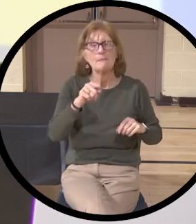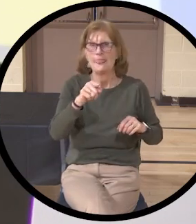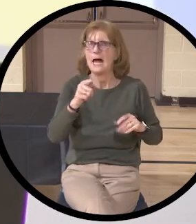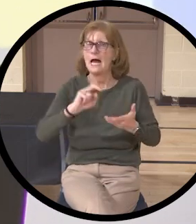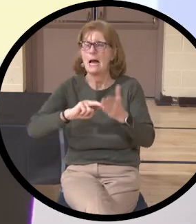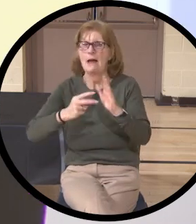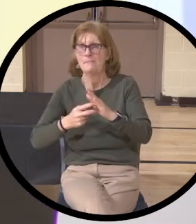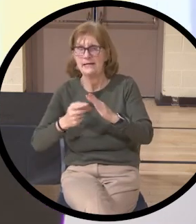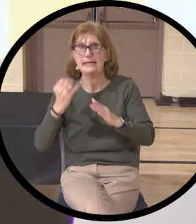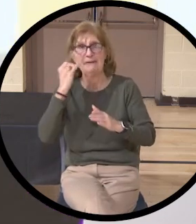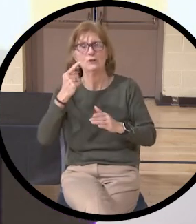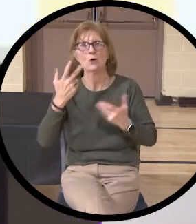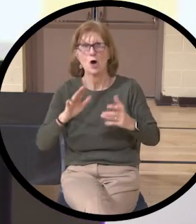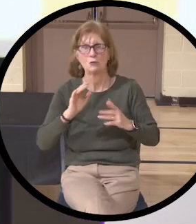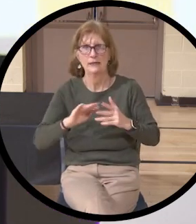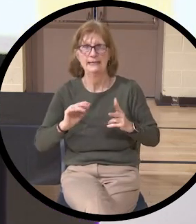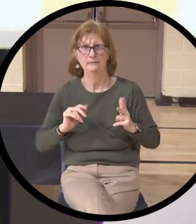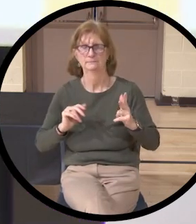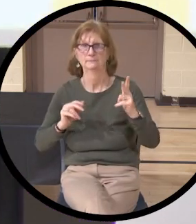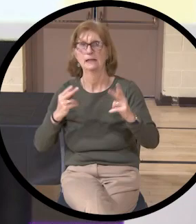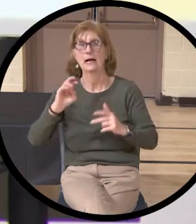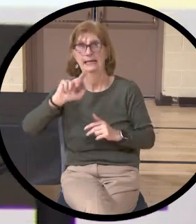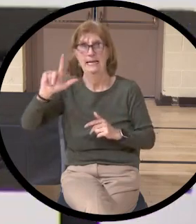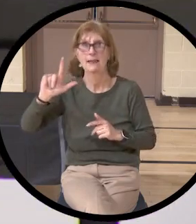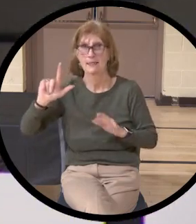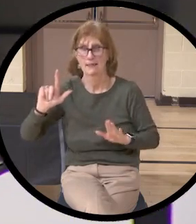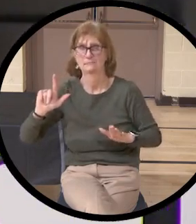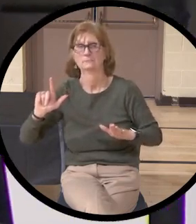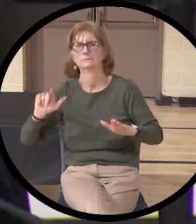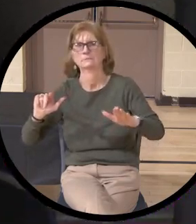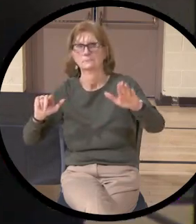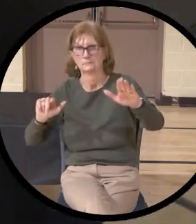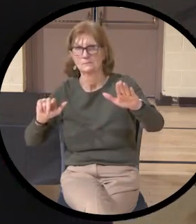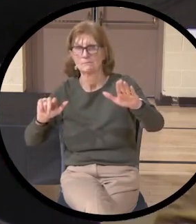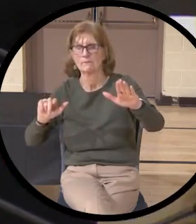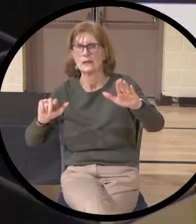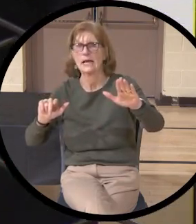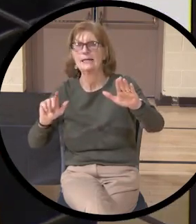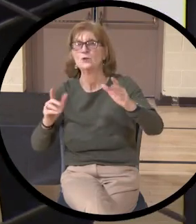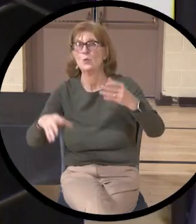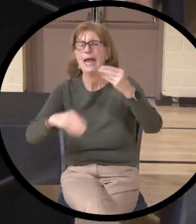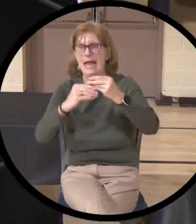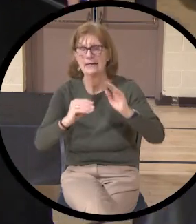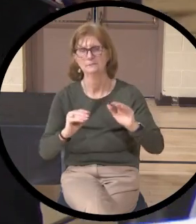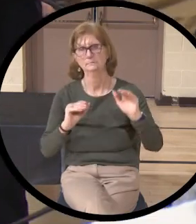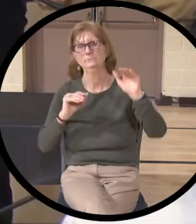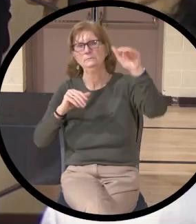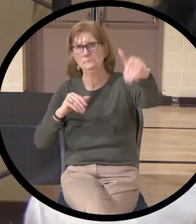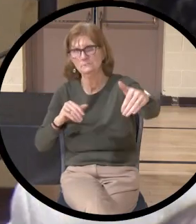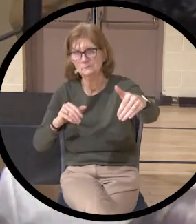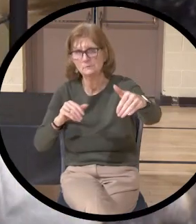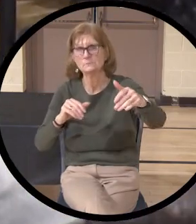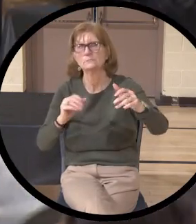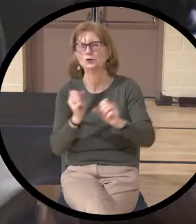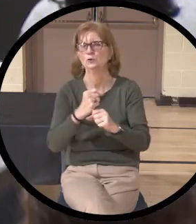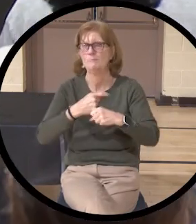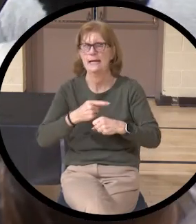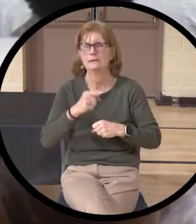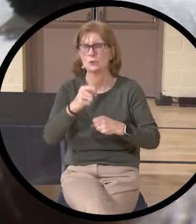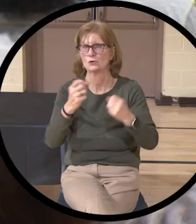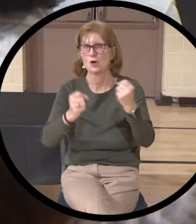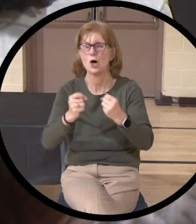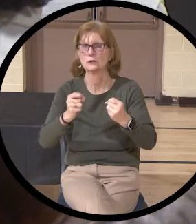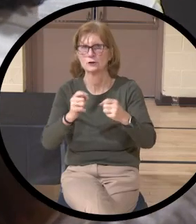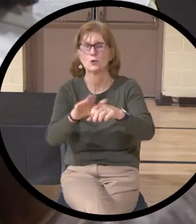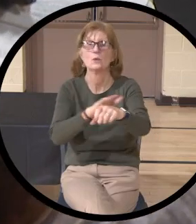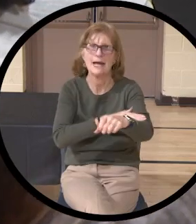10 or so like 10% but grade. Beyond that, it's just not safe, really, for like the downhill condition, I think.